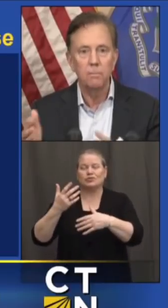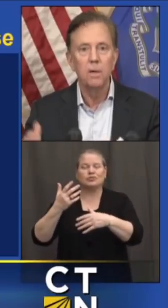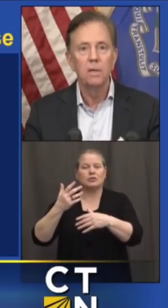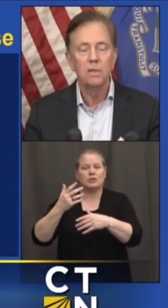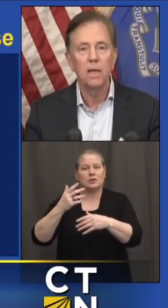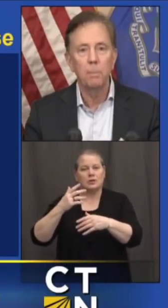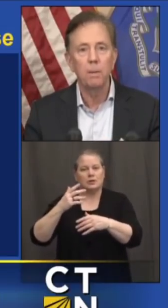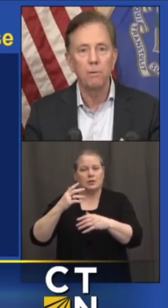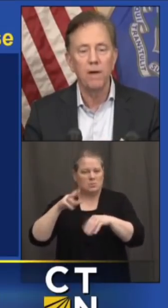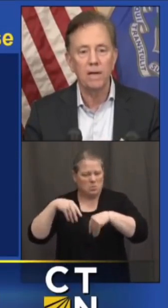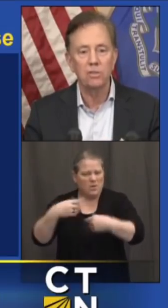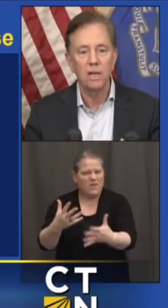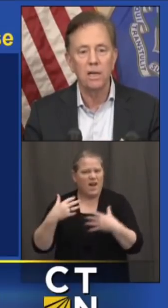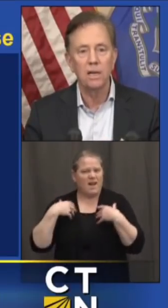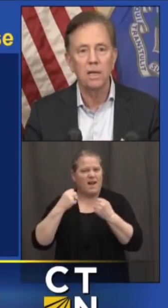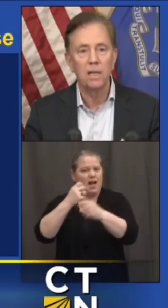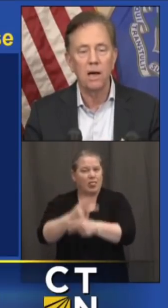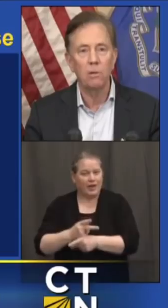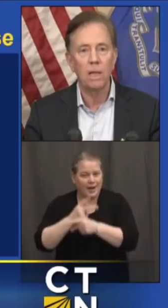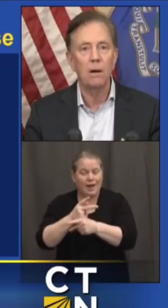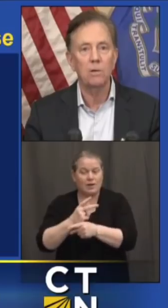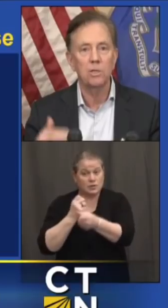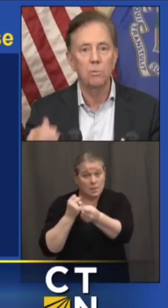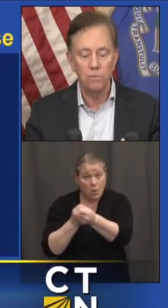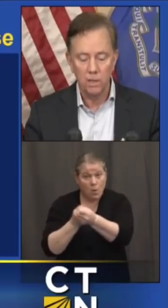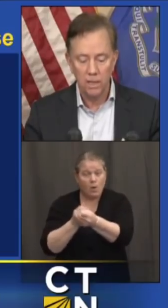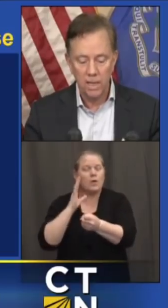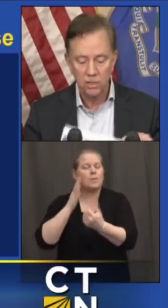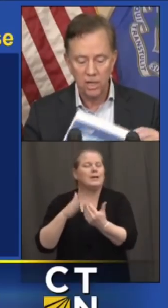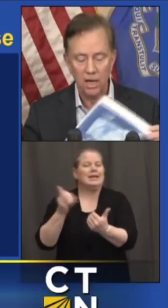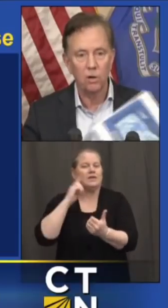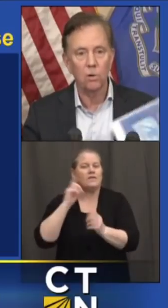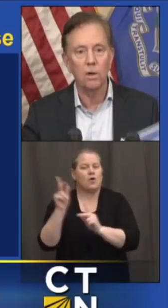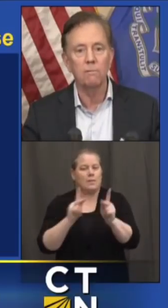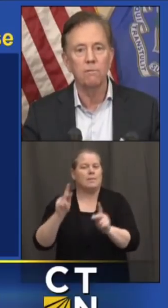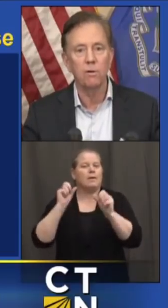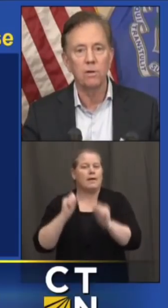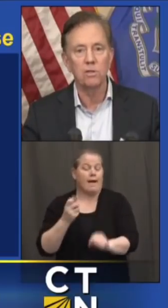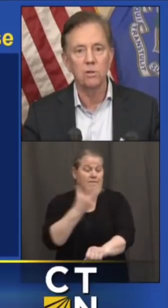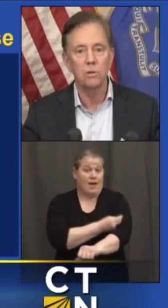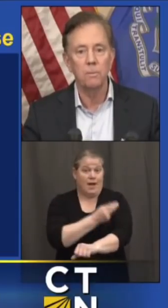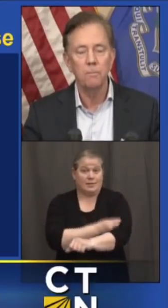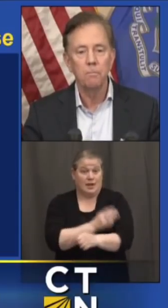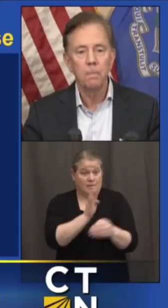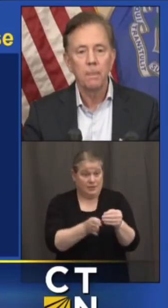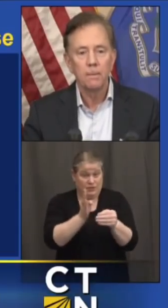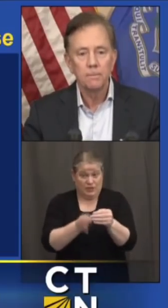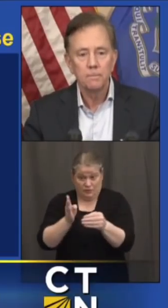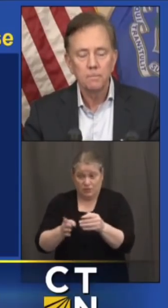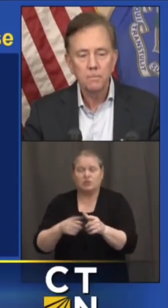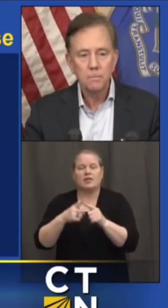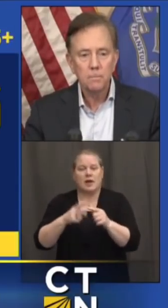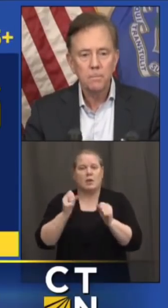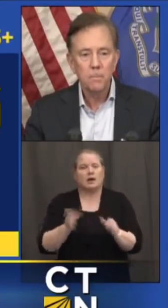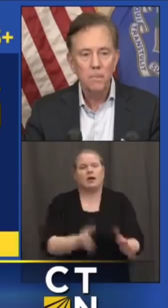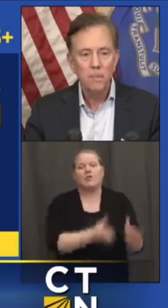easier to get people vaccinated. And that will allow us to move to the next category very soon.